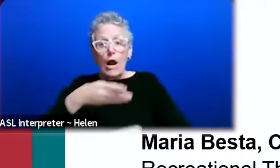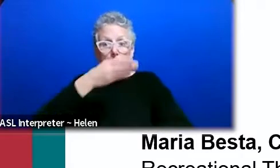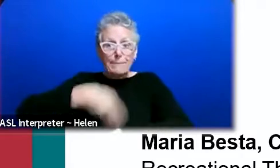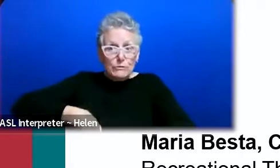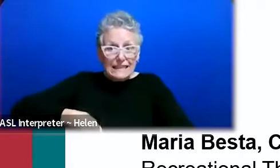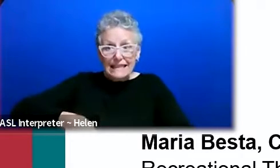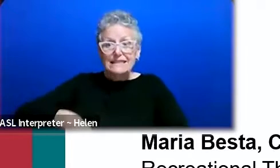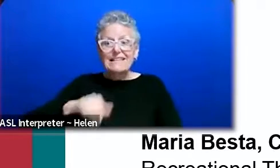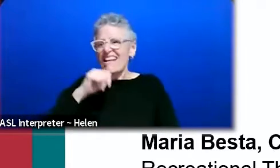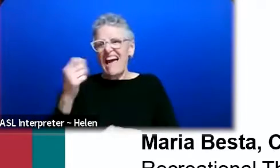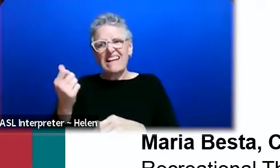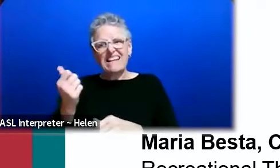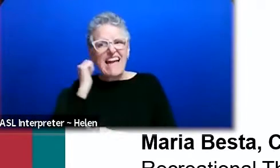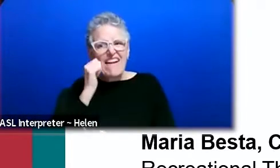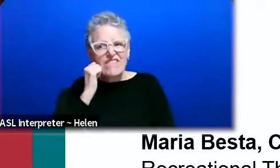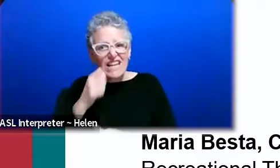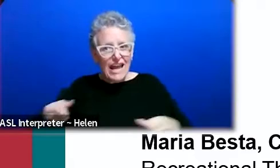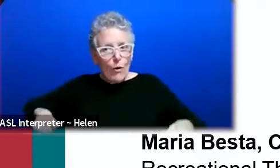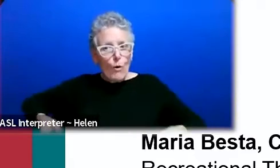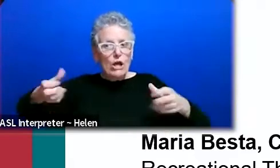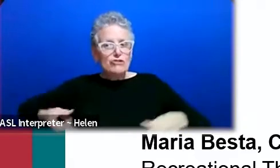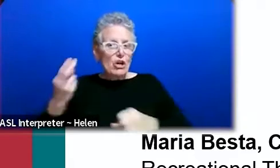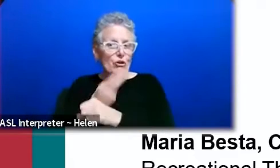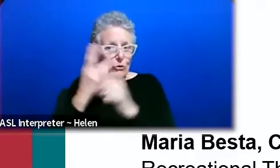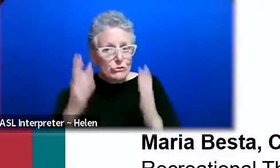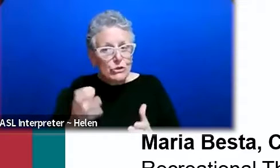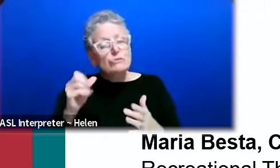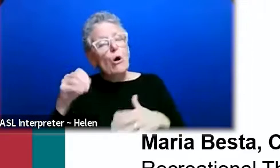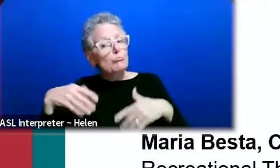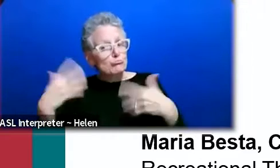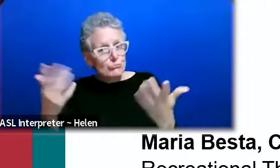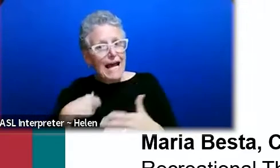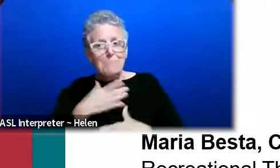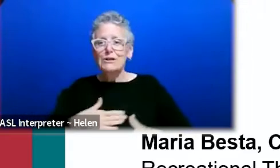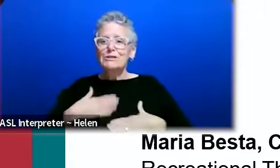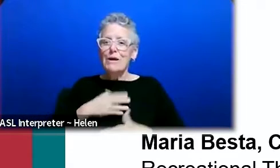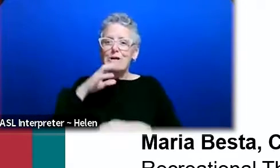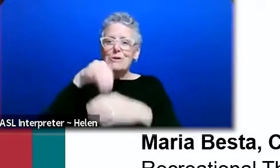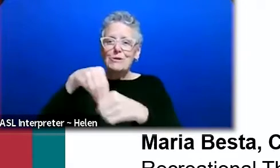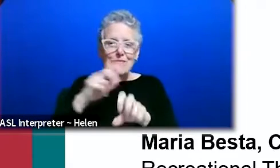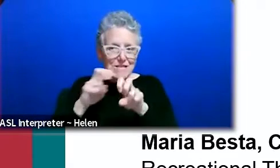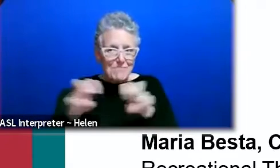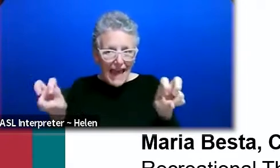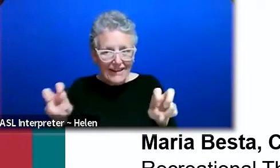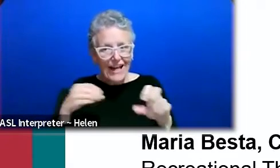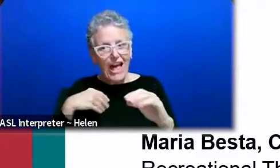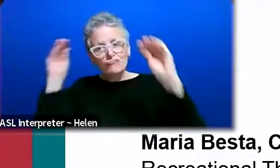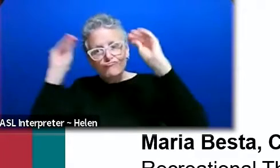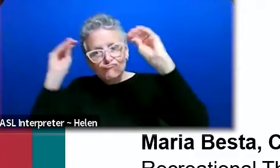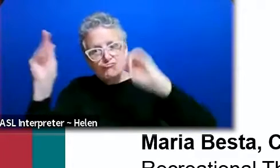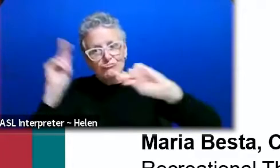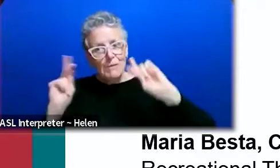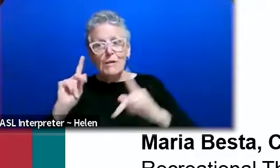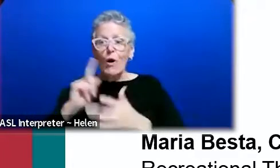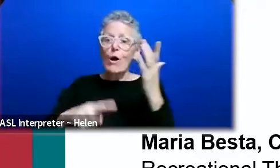not everyday chair users. So I appreciate being part of this panel and educating people about what's out